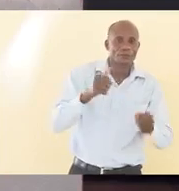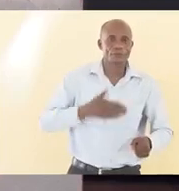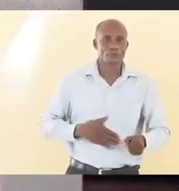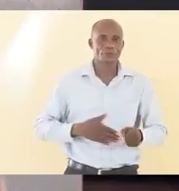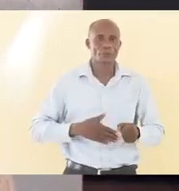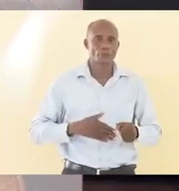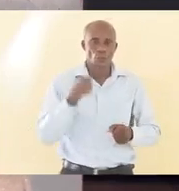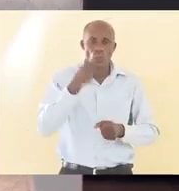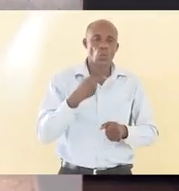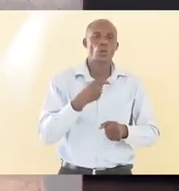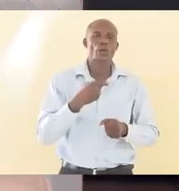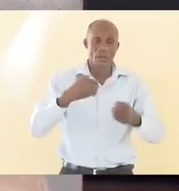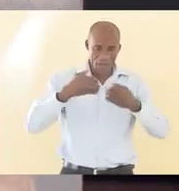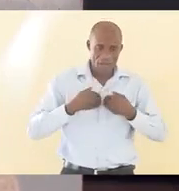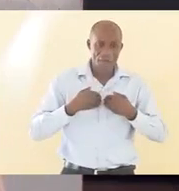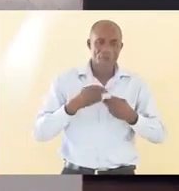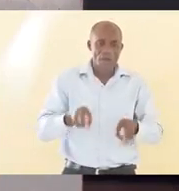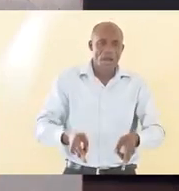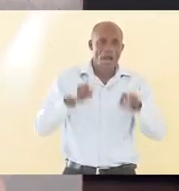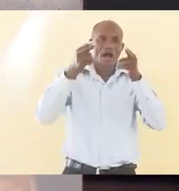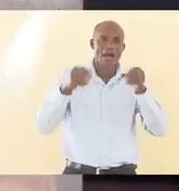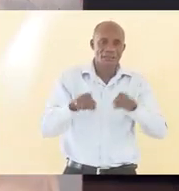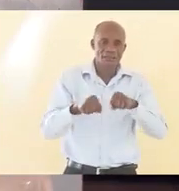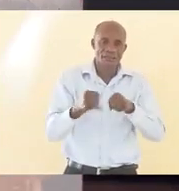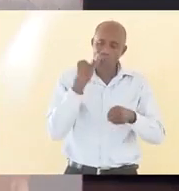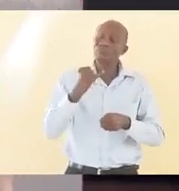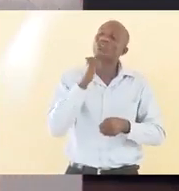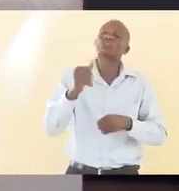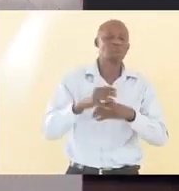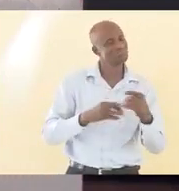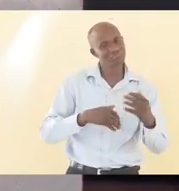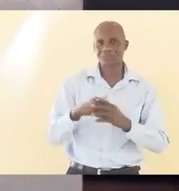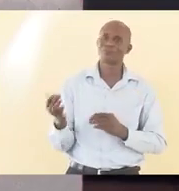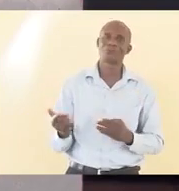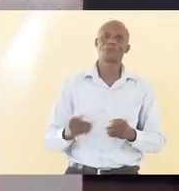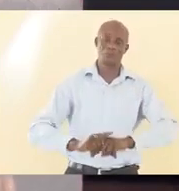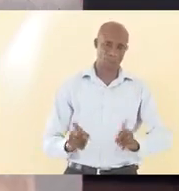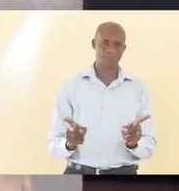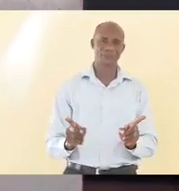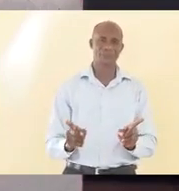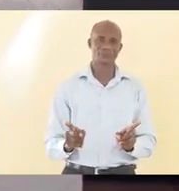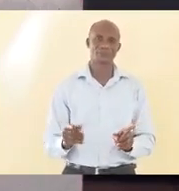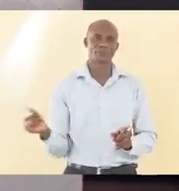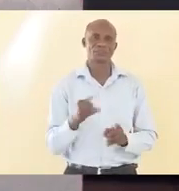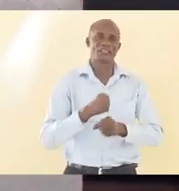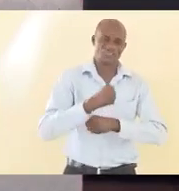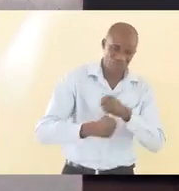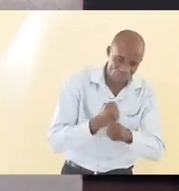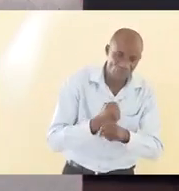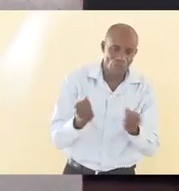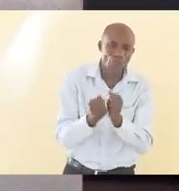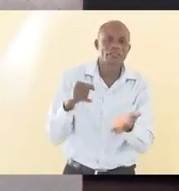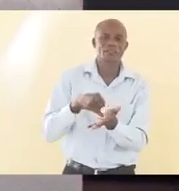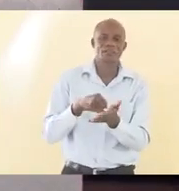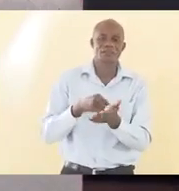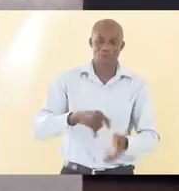And she says that everybody who wears the high heels knows that it is not so comfortable, but that they are struggling